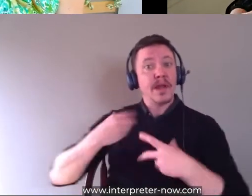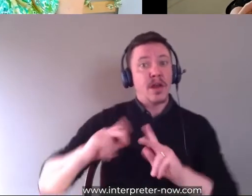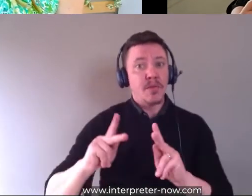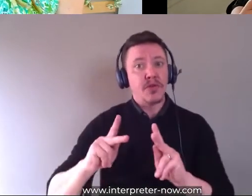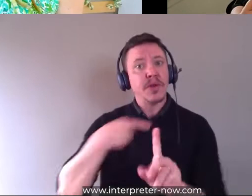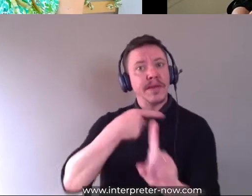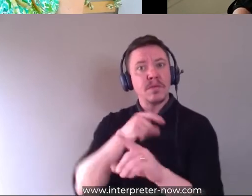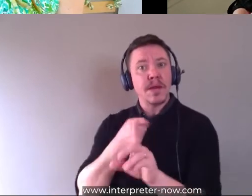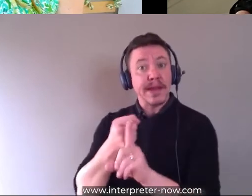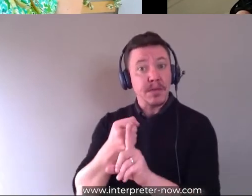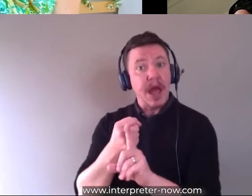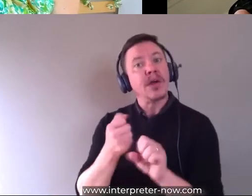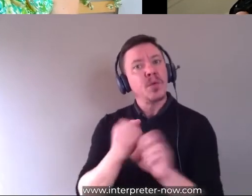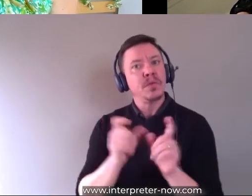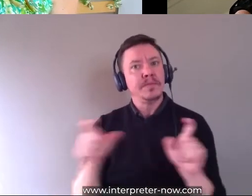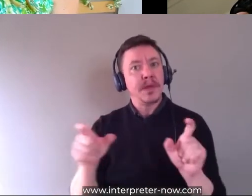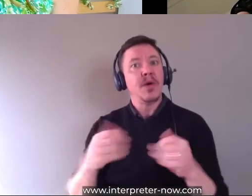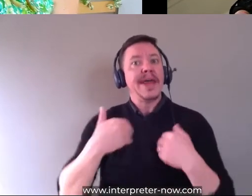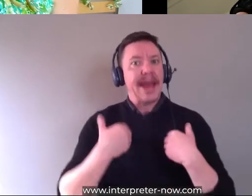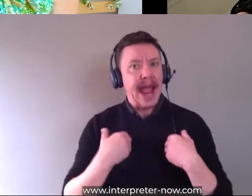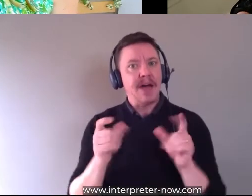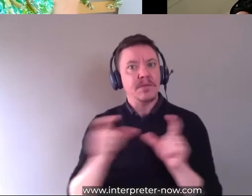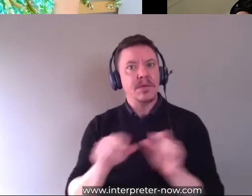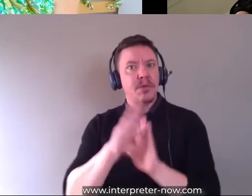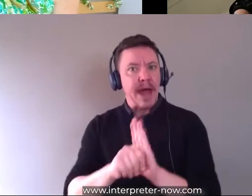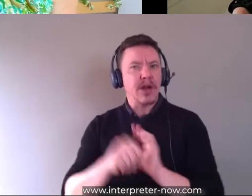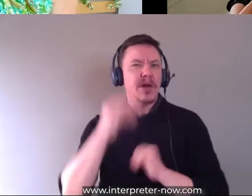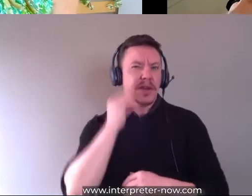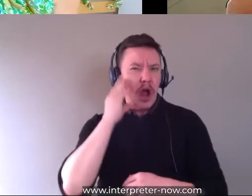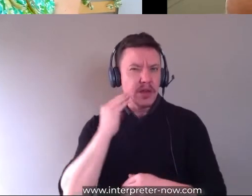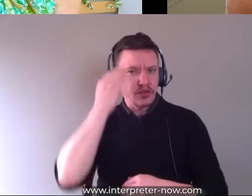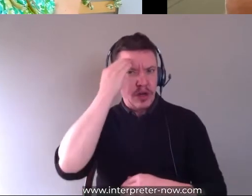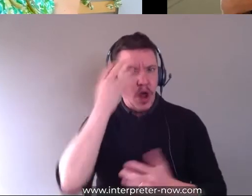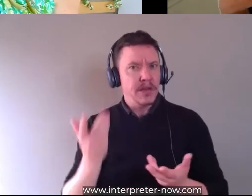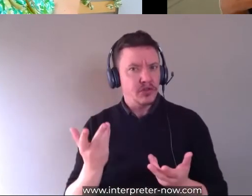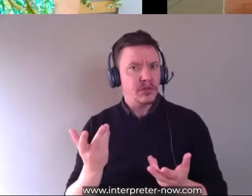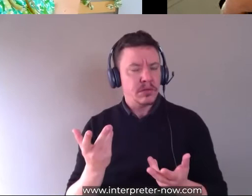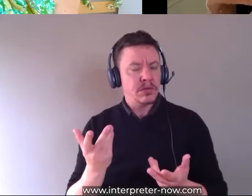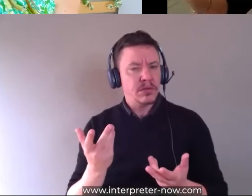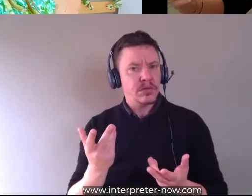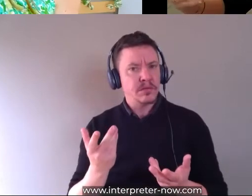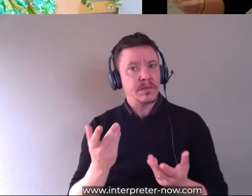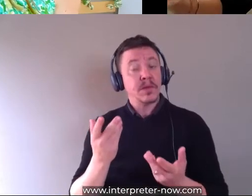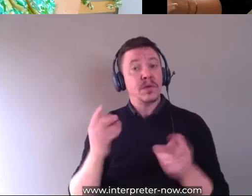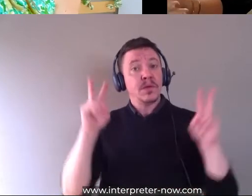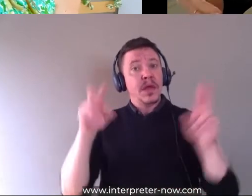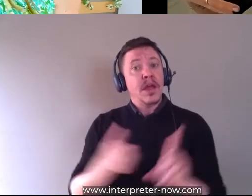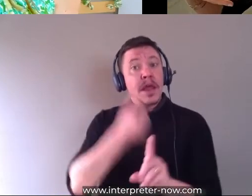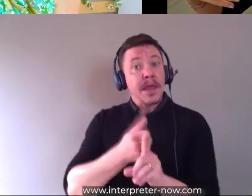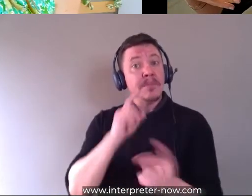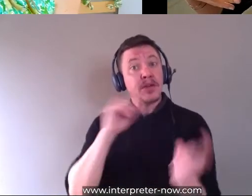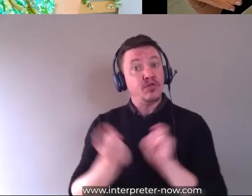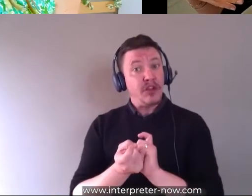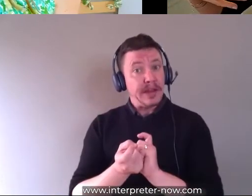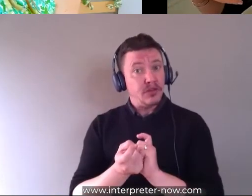impact with folks that have the people background or skill set, the impact to change or